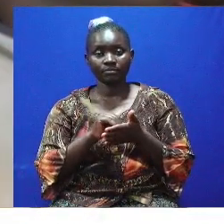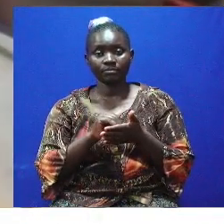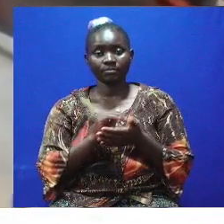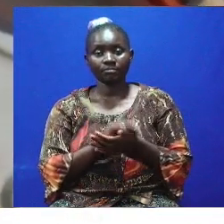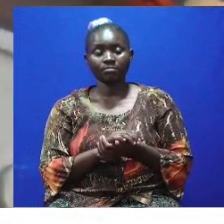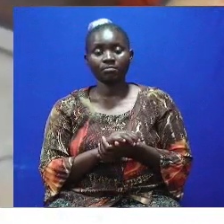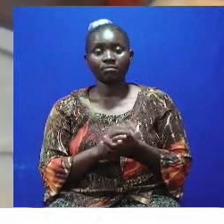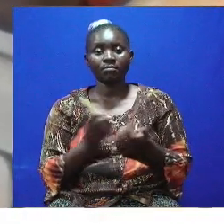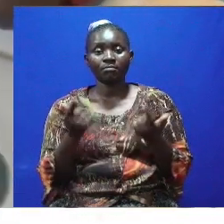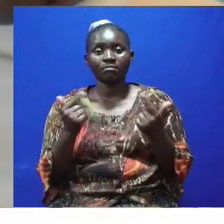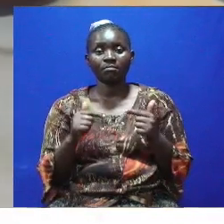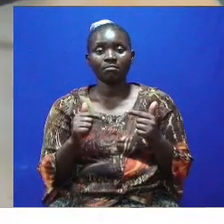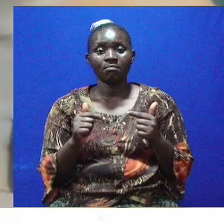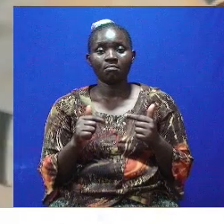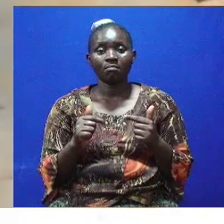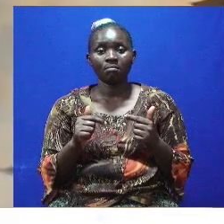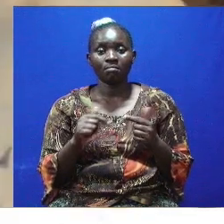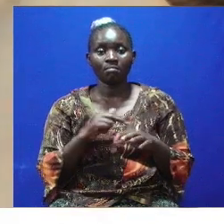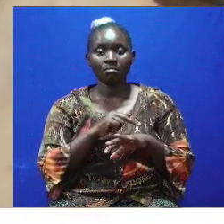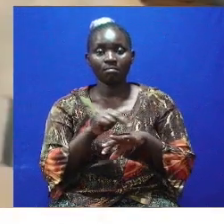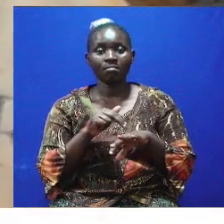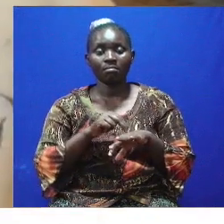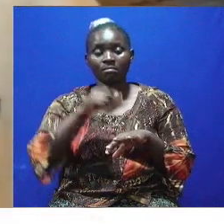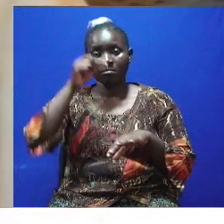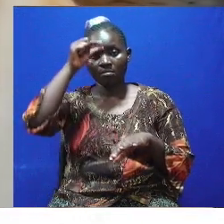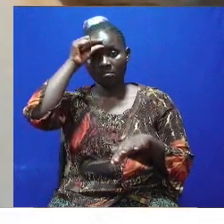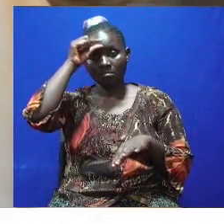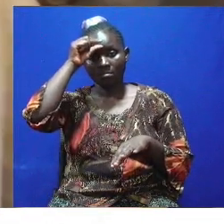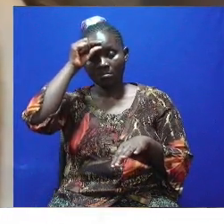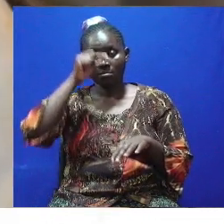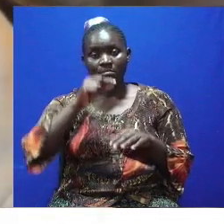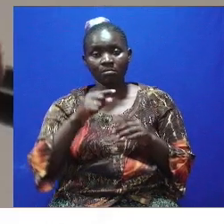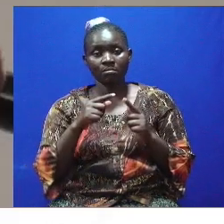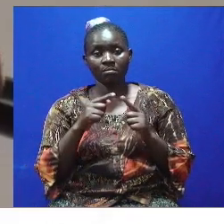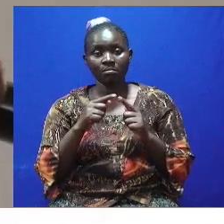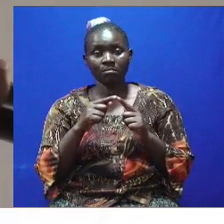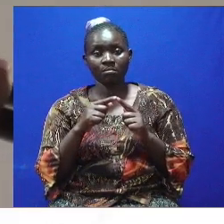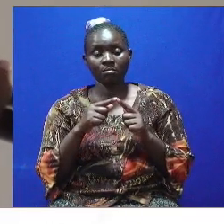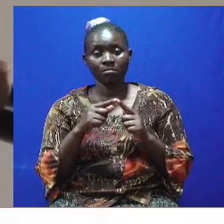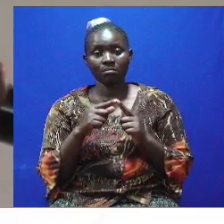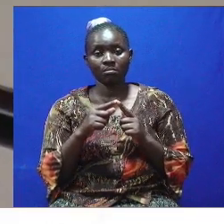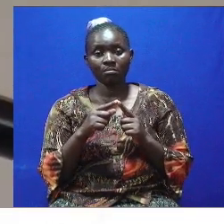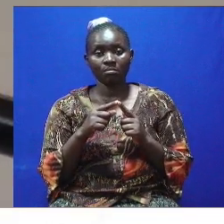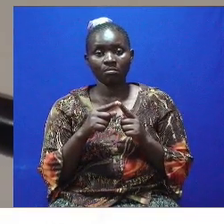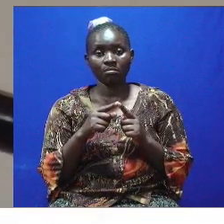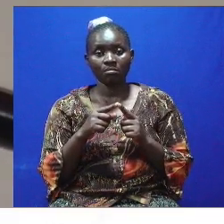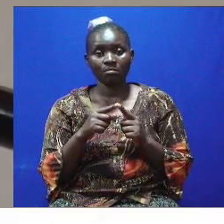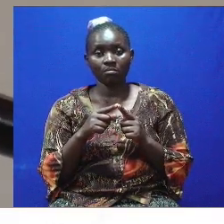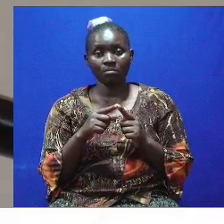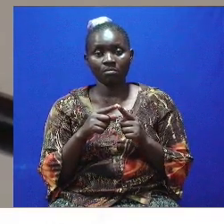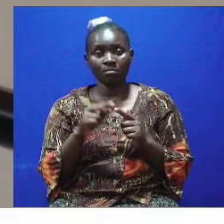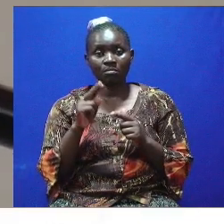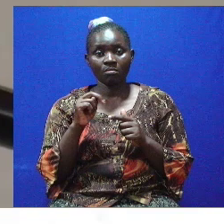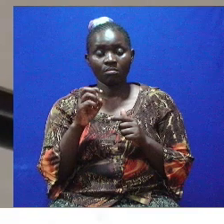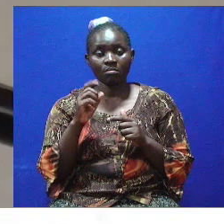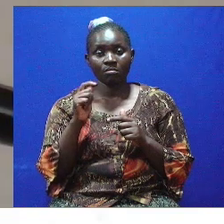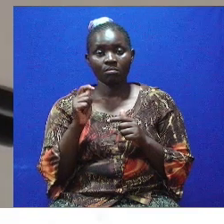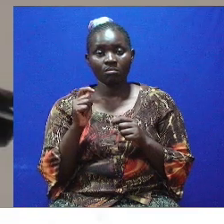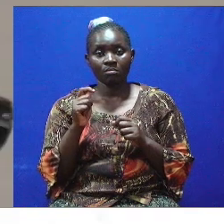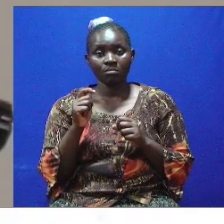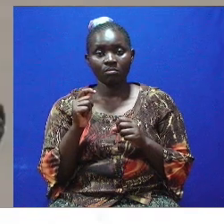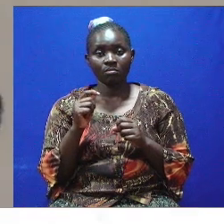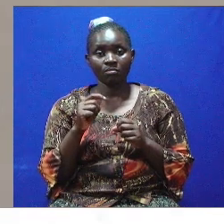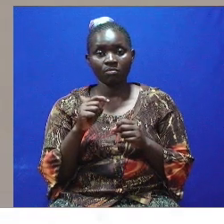I urge that the national government to do the better process so that they